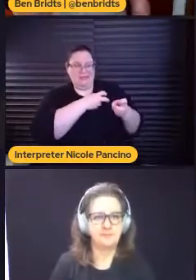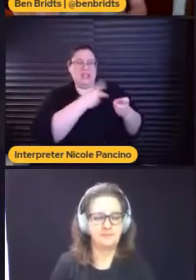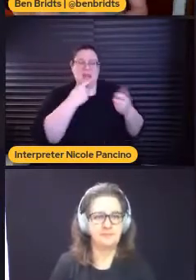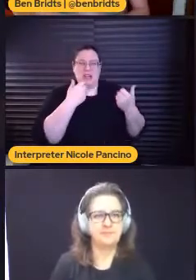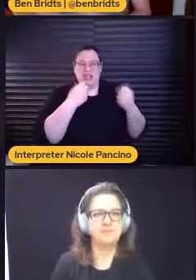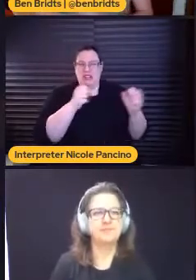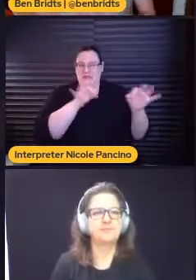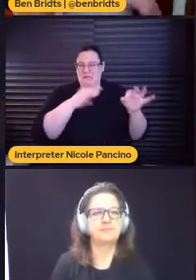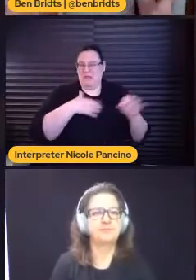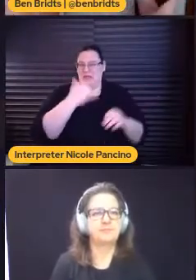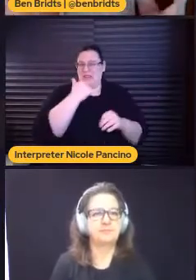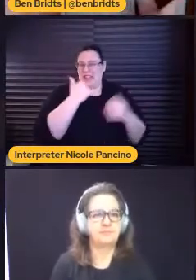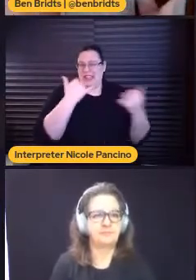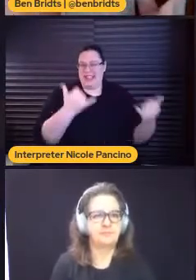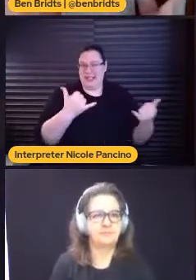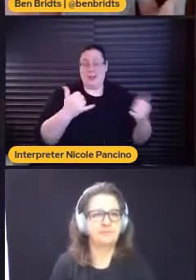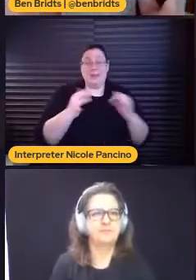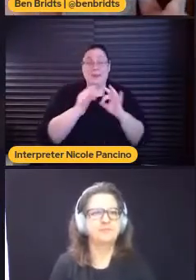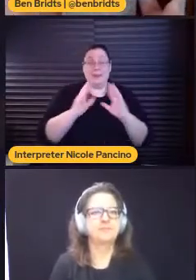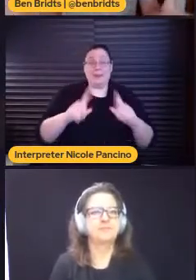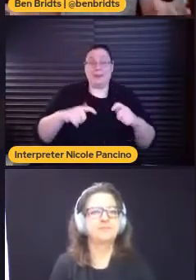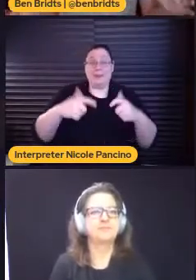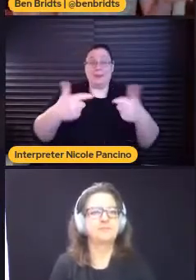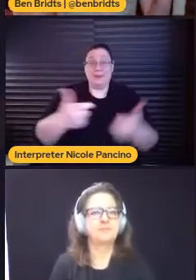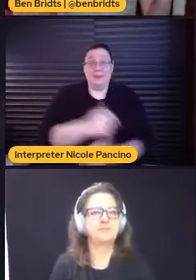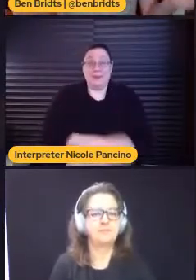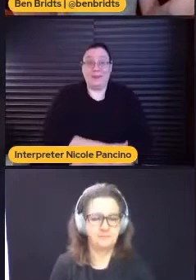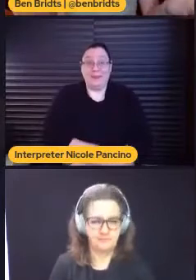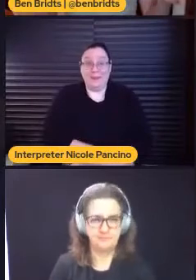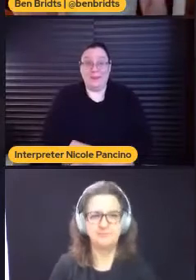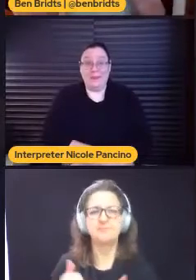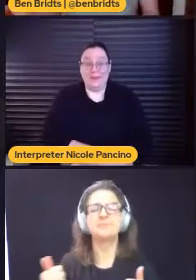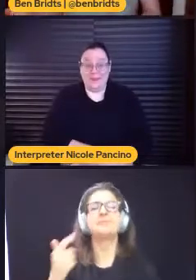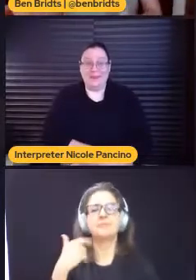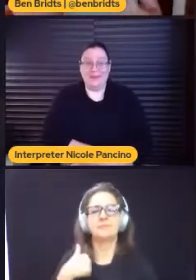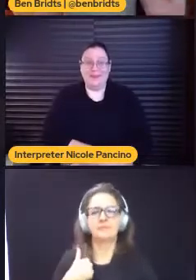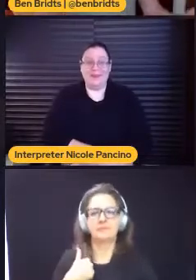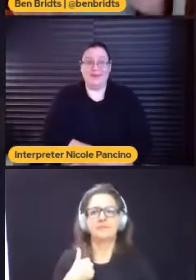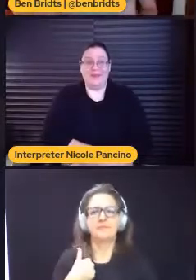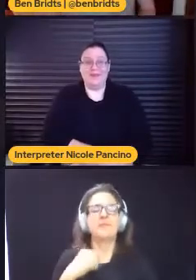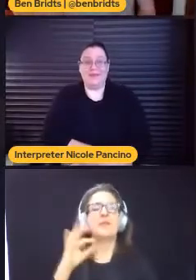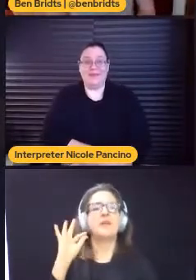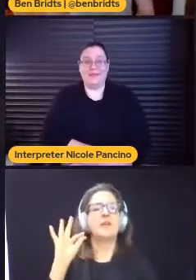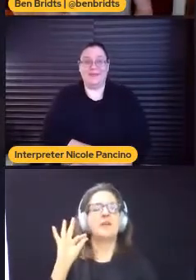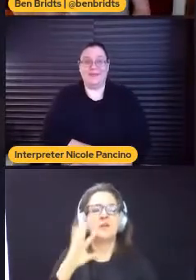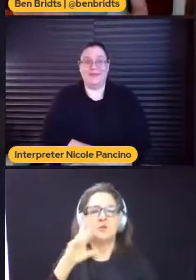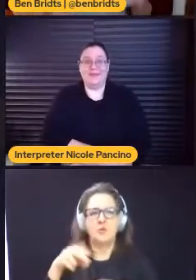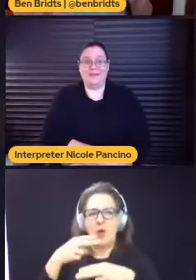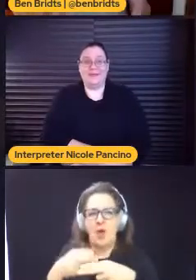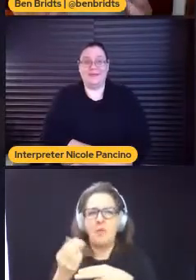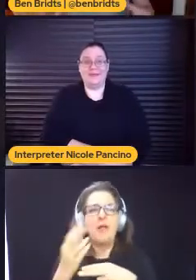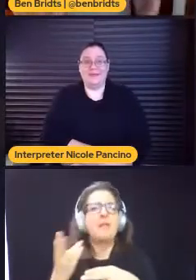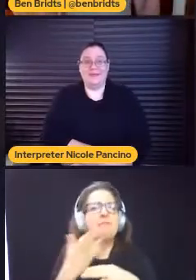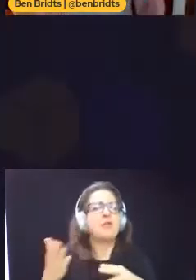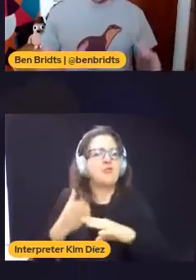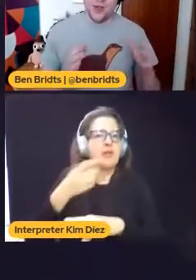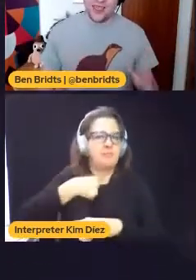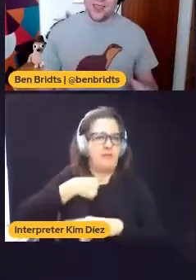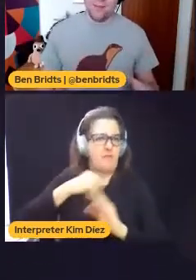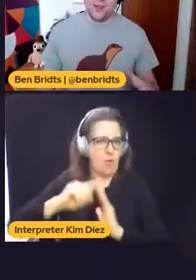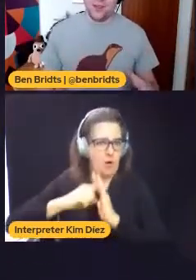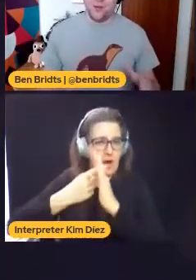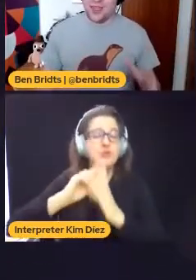some of those things that went wrong when I tried things. I have to mention a few things before I get started. All of these are